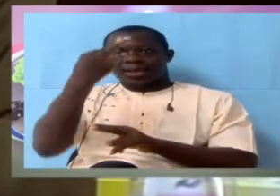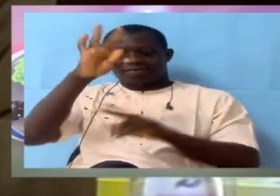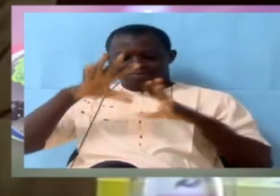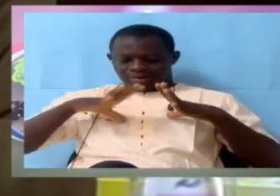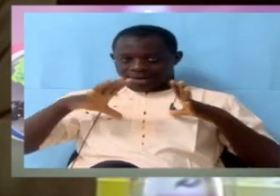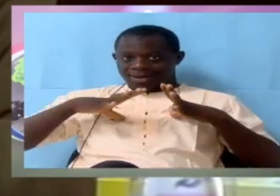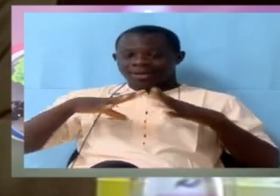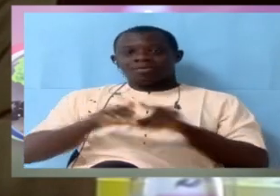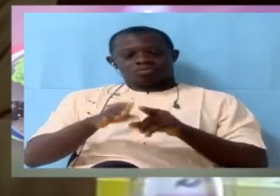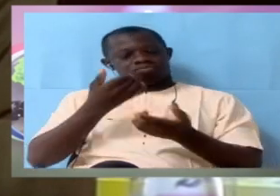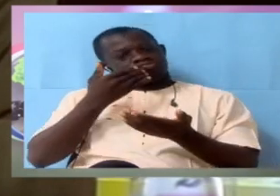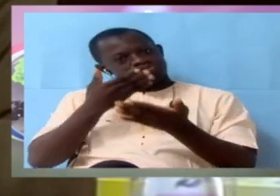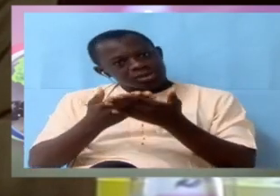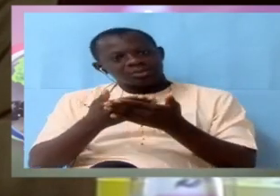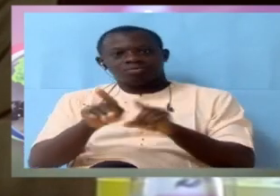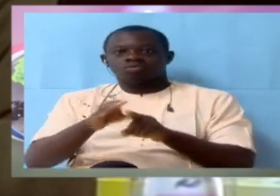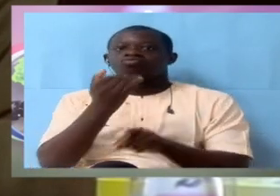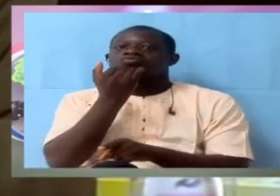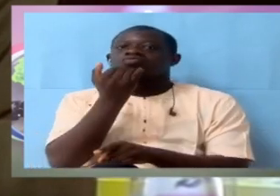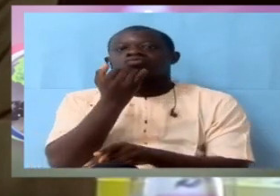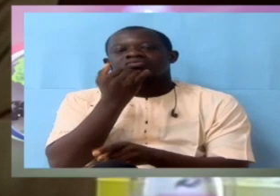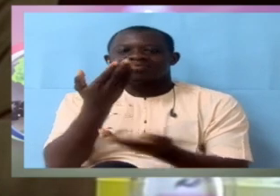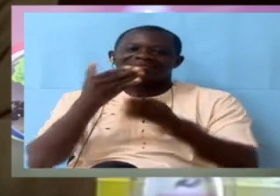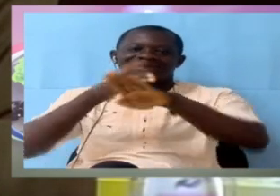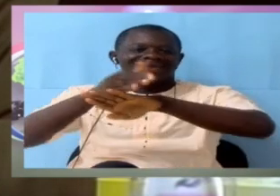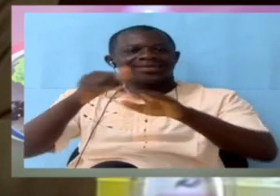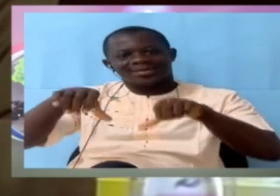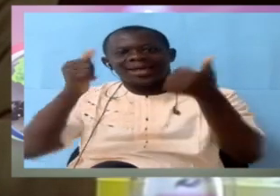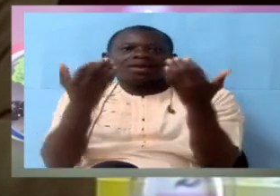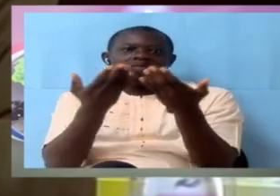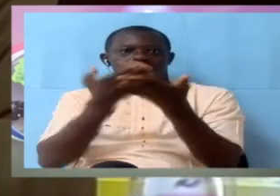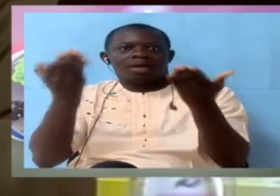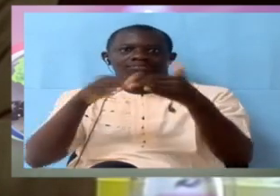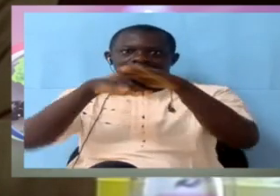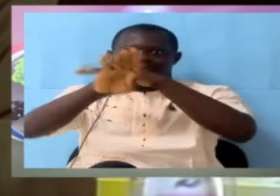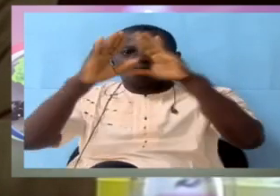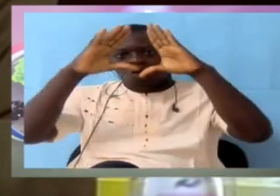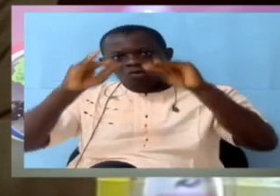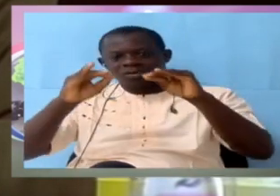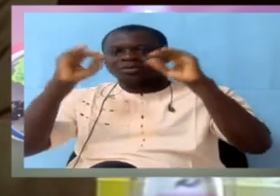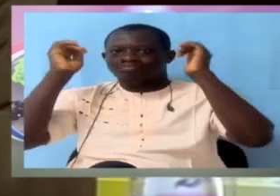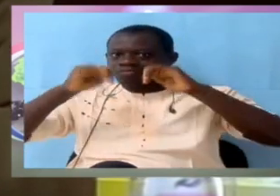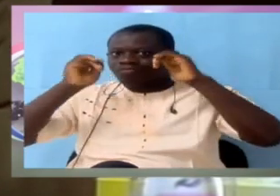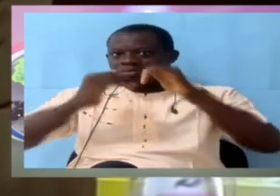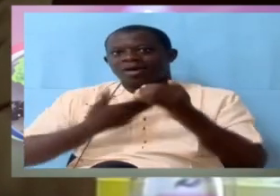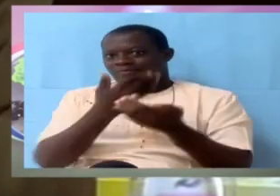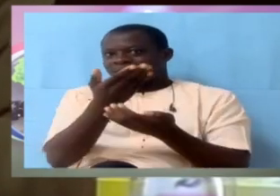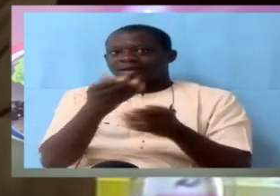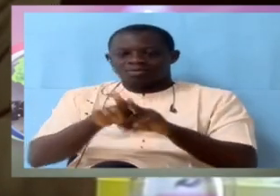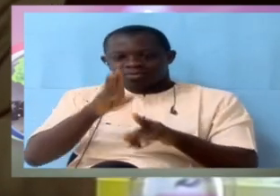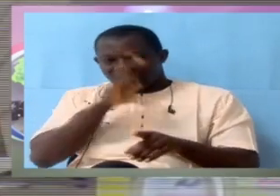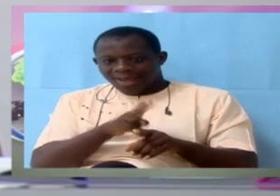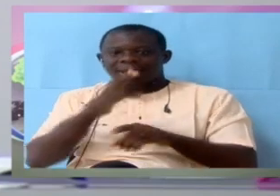the late start. By the way, we're working on some logistics concerning getting the witness here. Council, please